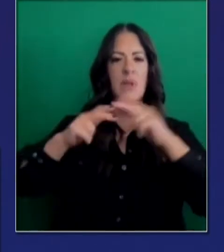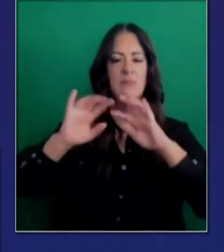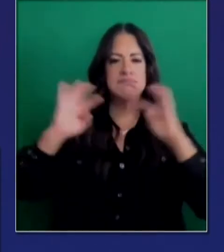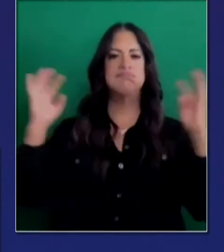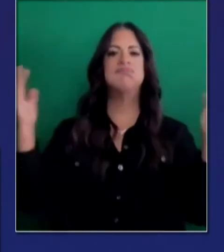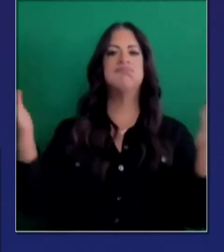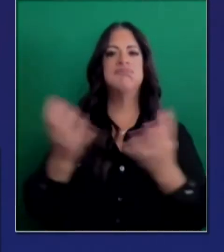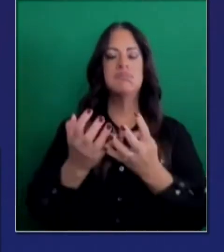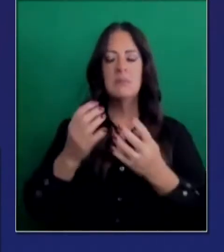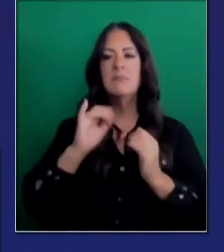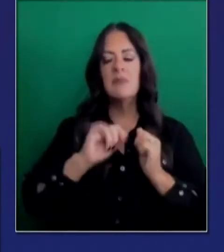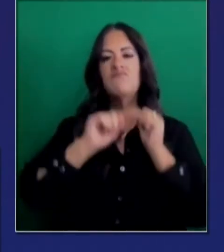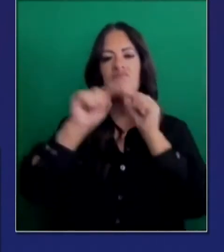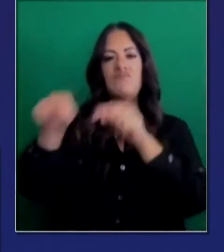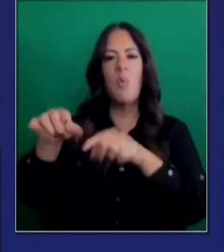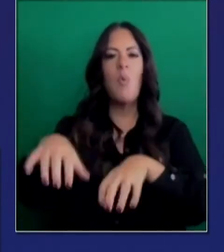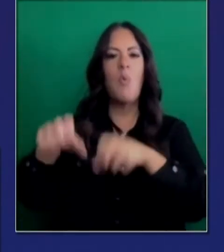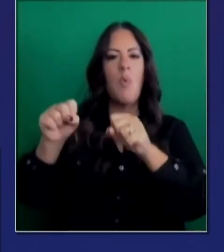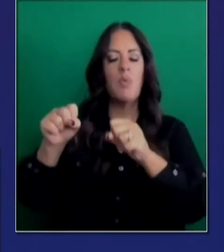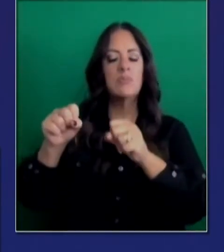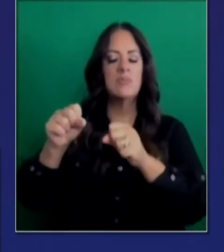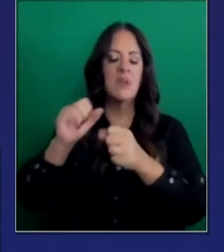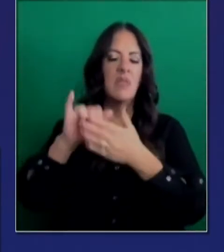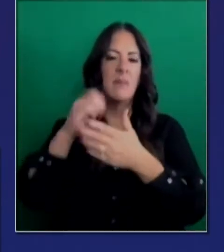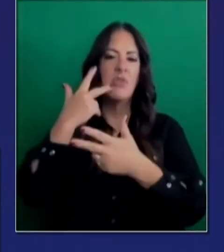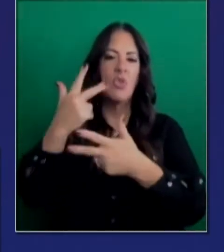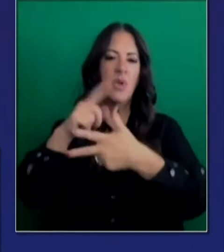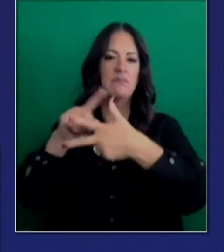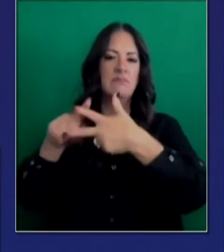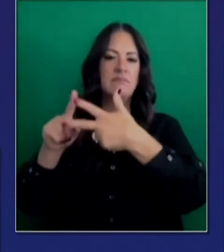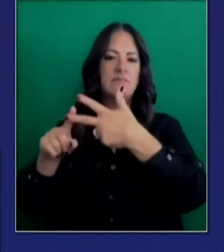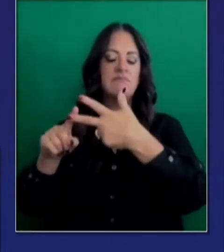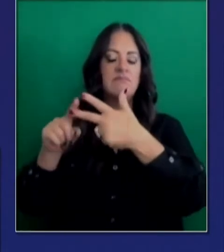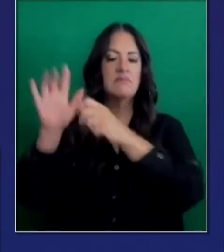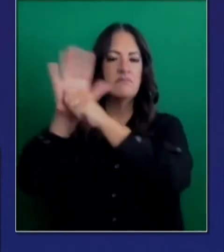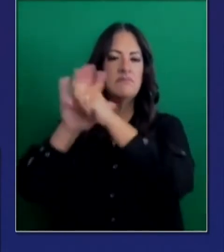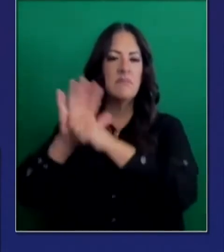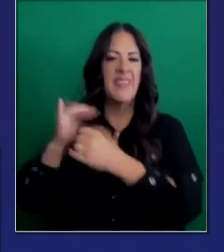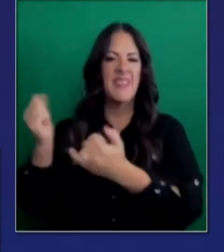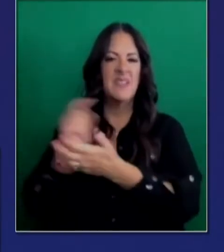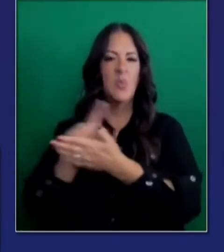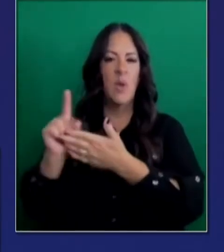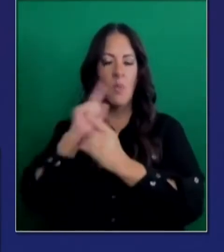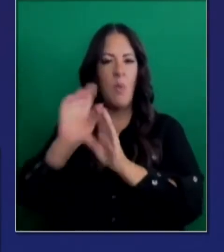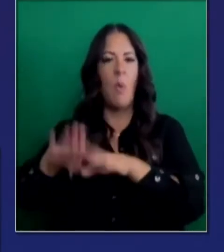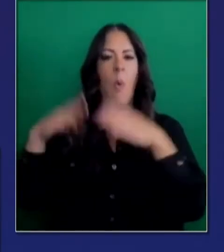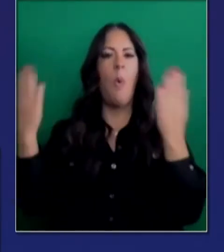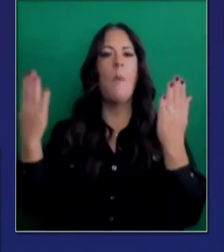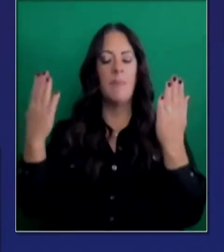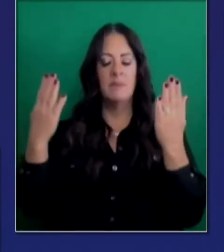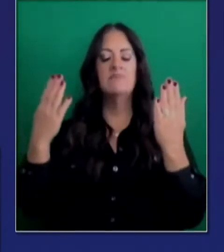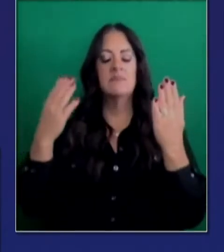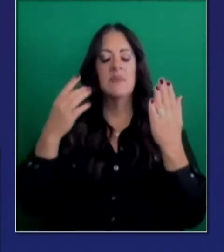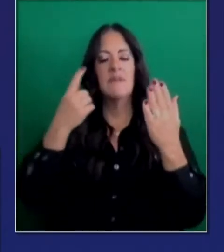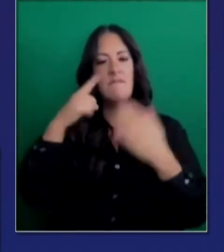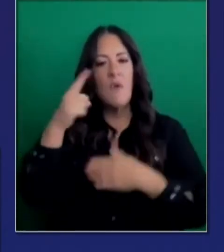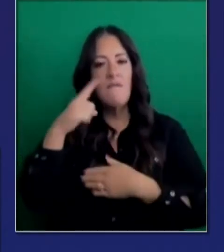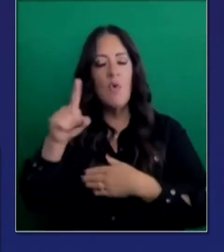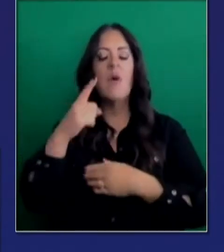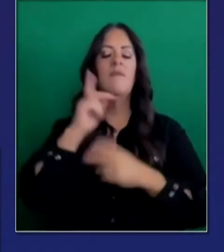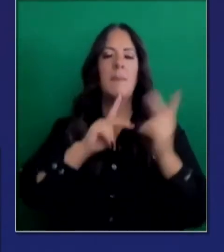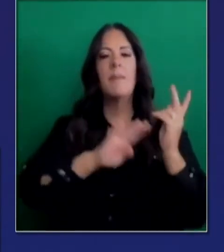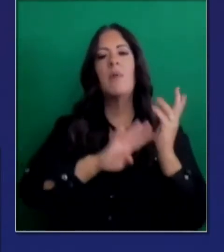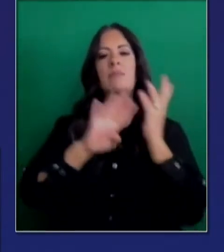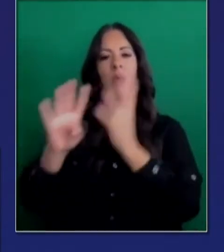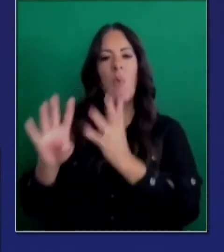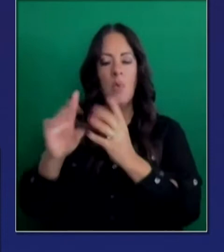more, but these are just 3 sites that will be coming up this week. So this is encouraging, and this is, again, part of that flywheel. I know it